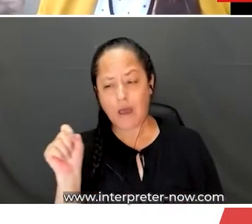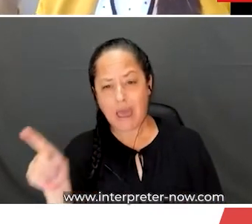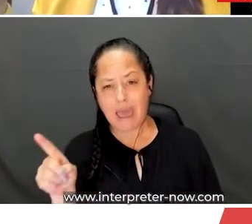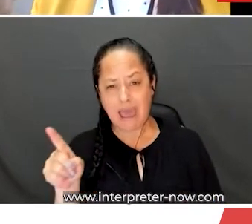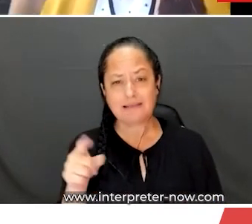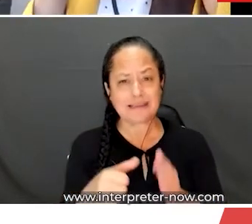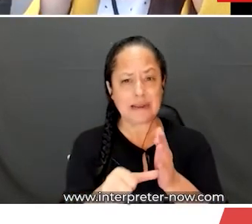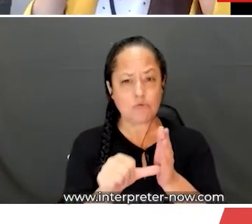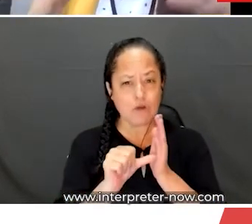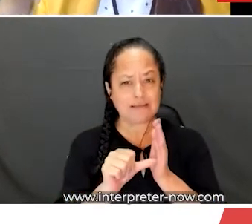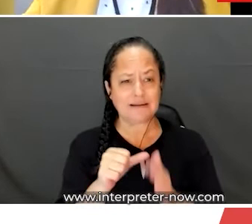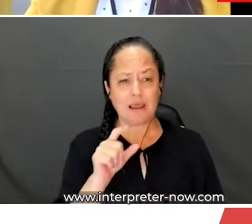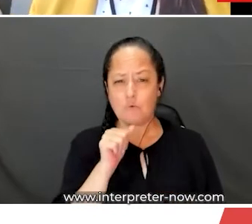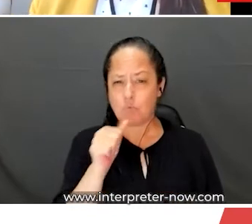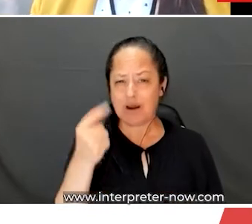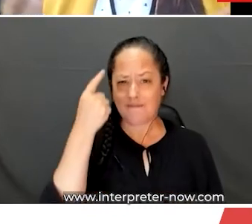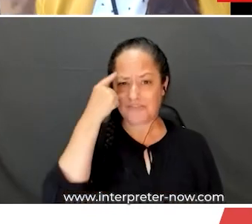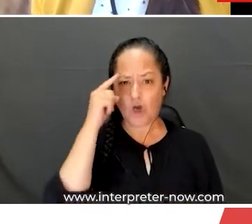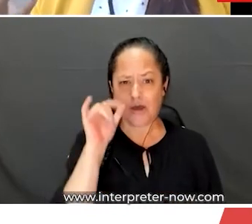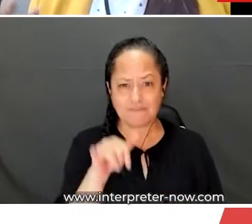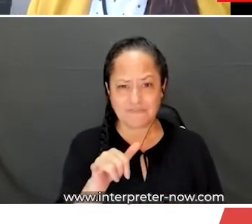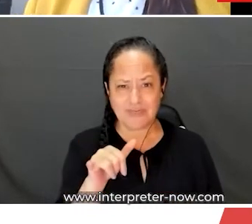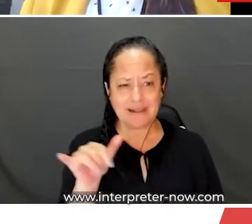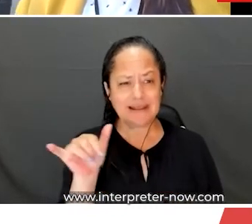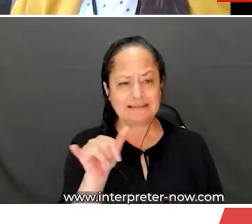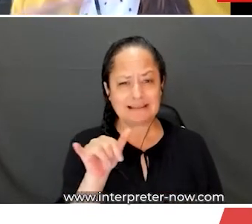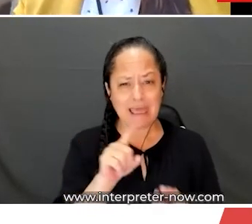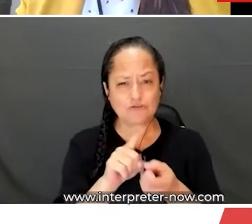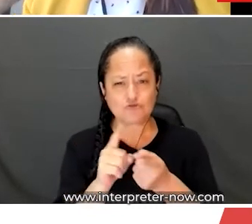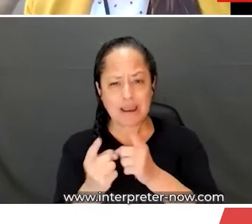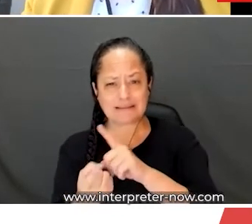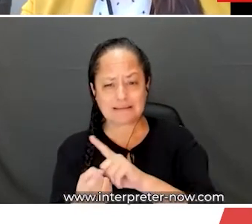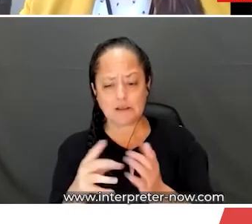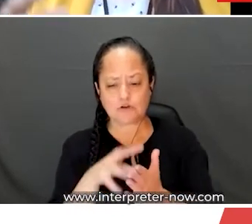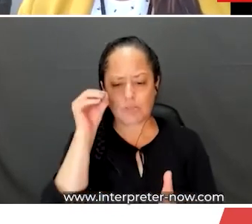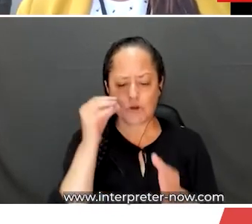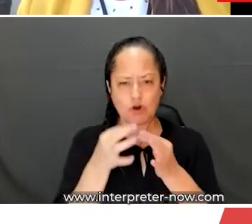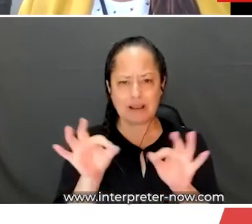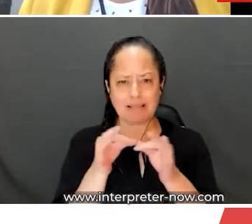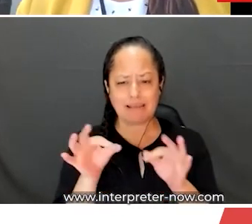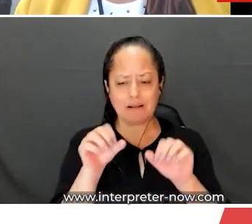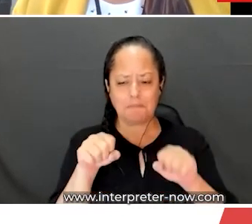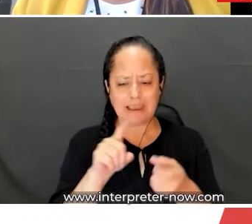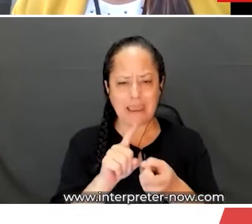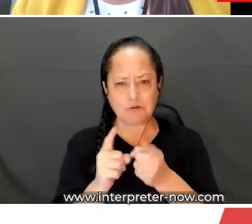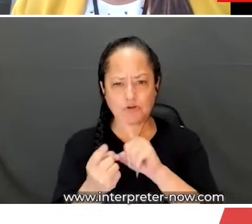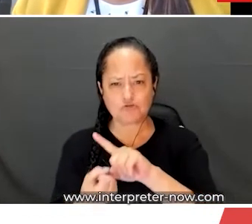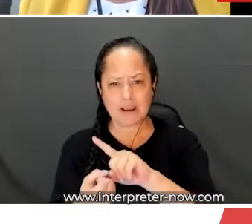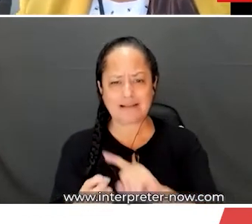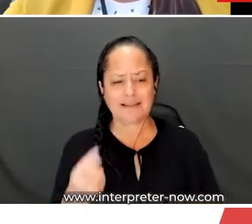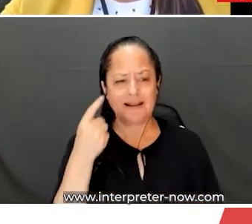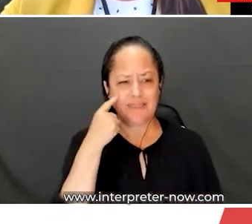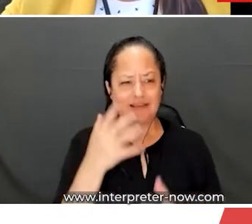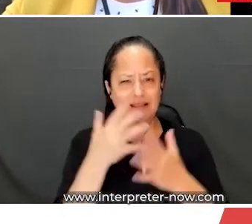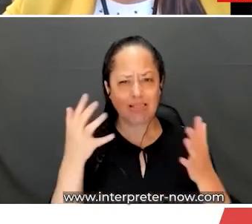resonates. And I'm like, oh, I wouldn't have thought of that. But it's like translation, right? Learning a language and being able to translate. So I think there's a